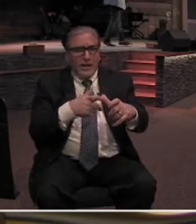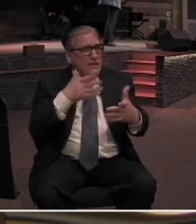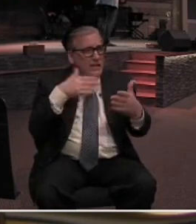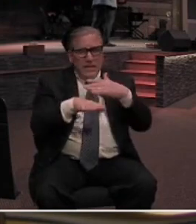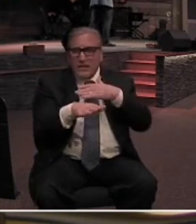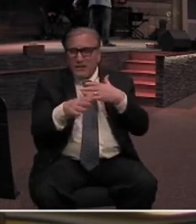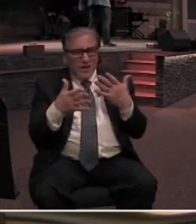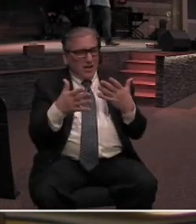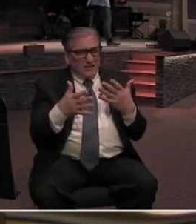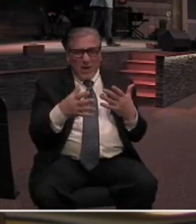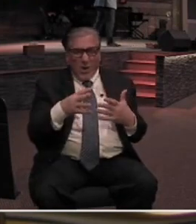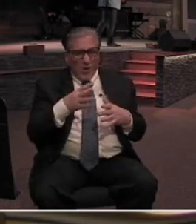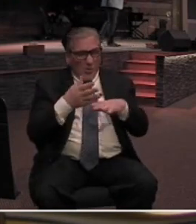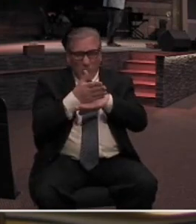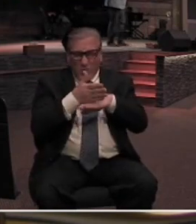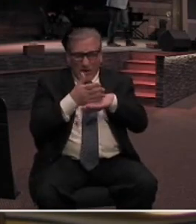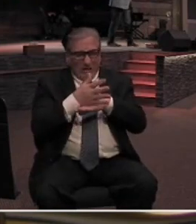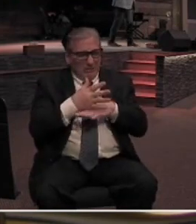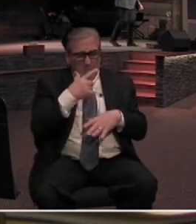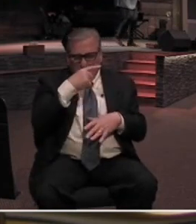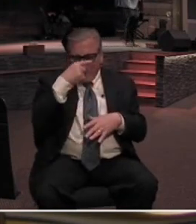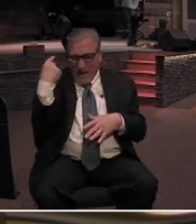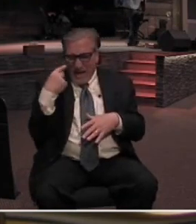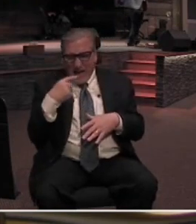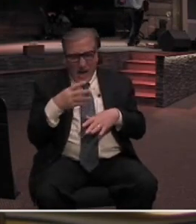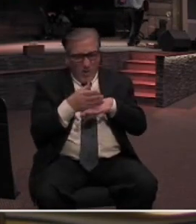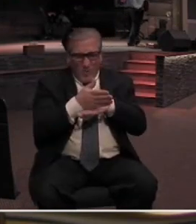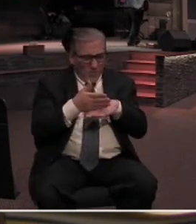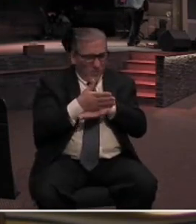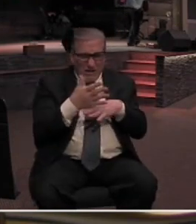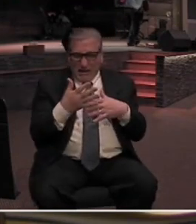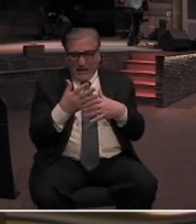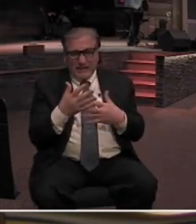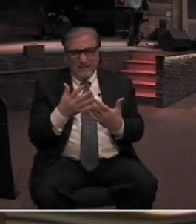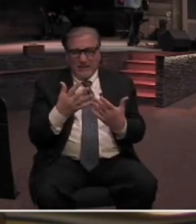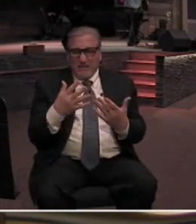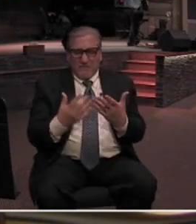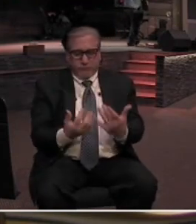Charred wood everywhere. Glowing embers.